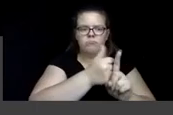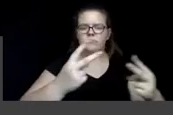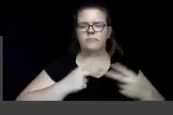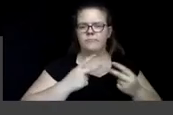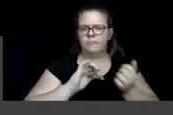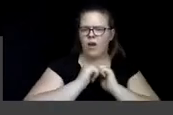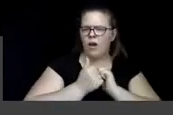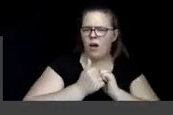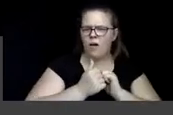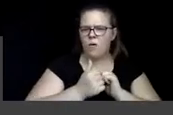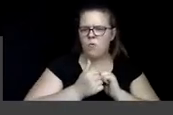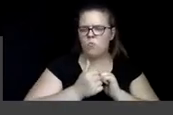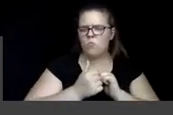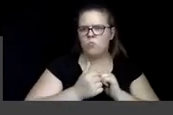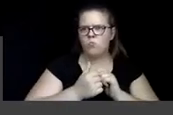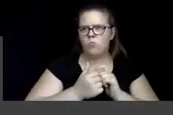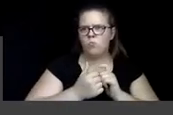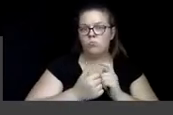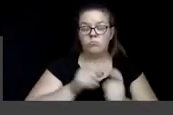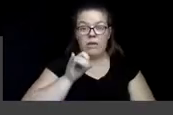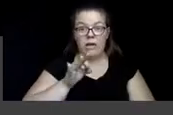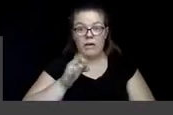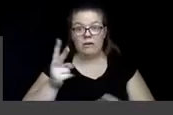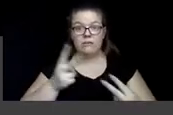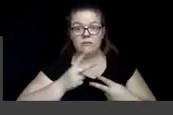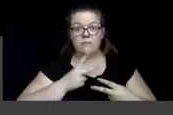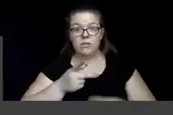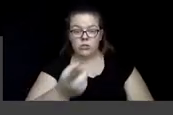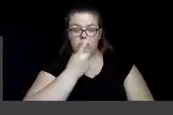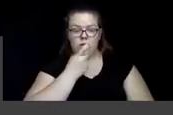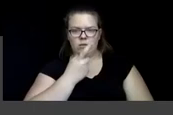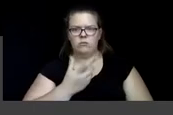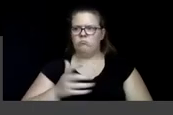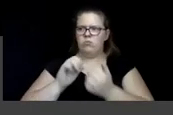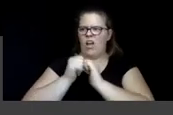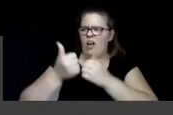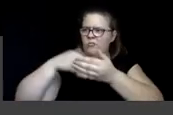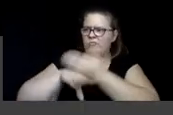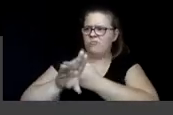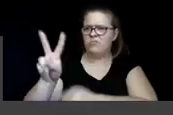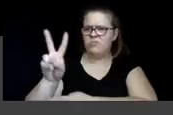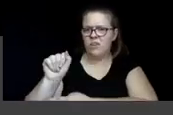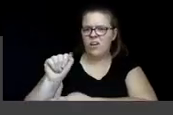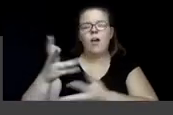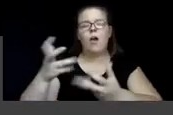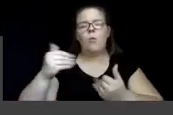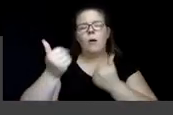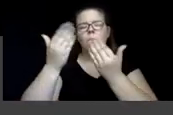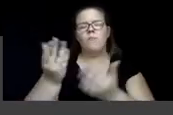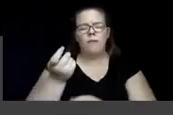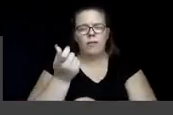you, and if they asked, I always wondered how to get into the VA. I wanted to just provide a little bit